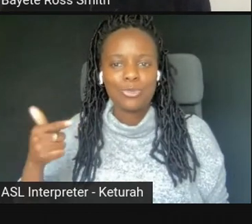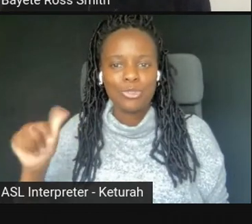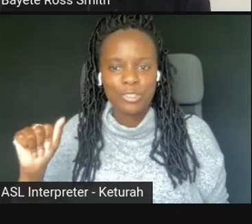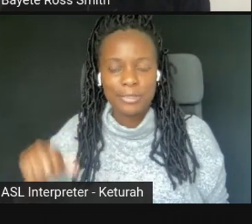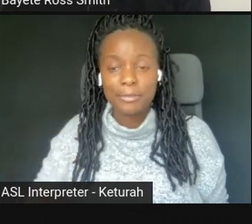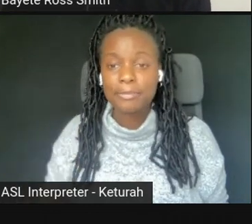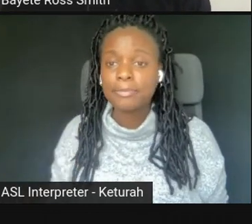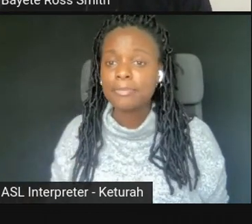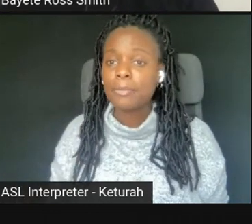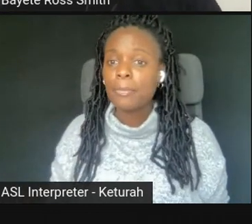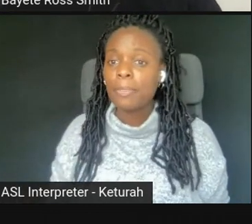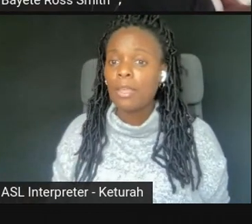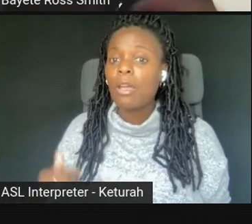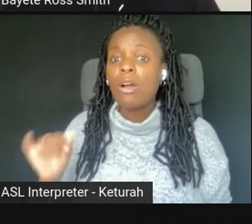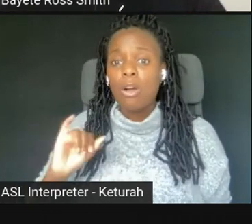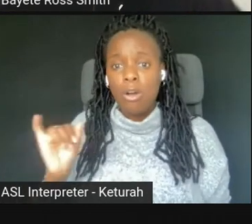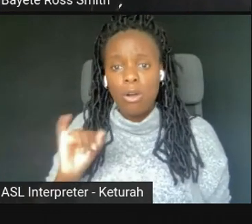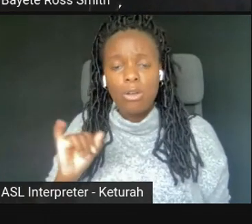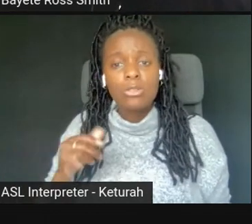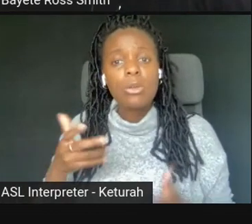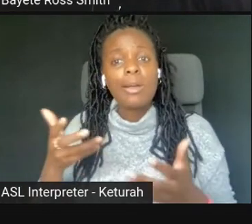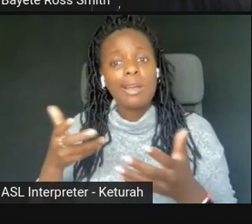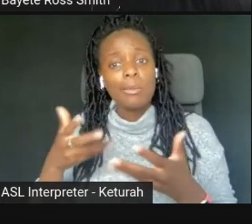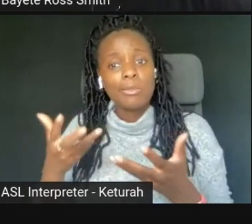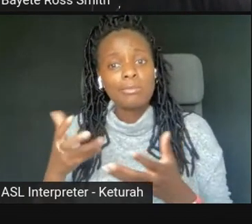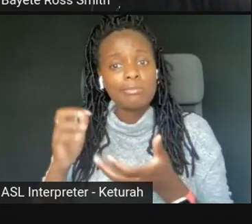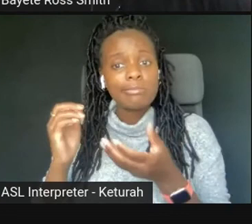with a speakers bureau to book me for